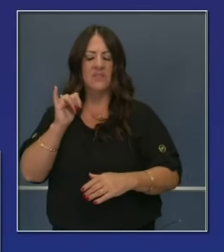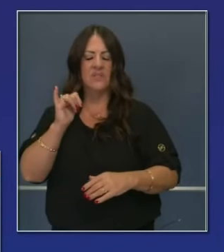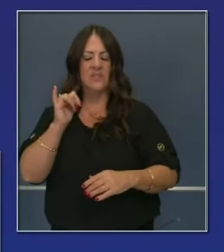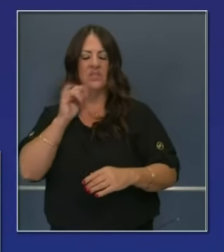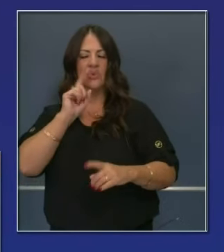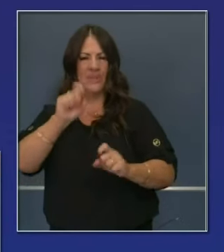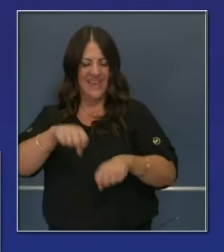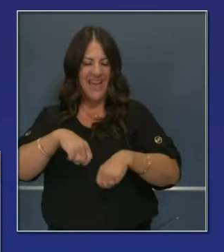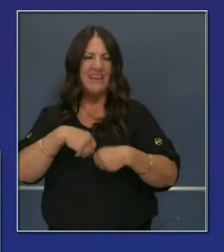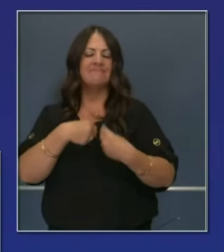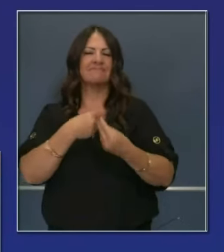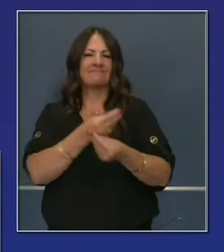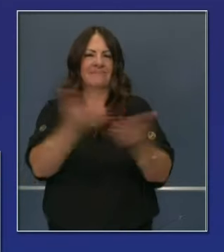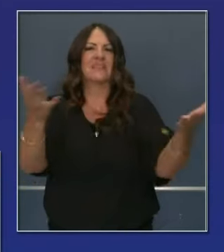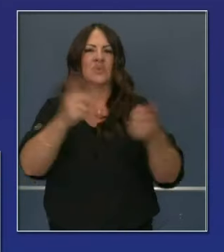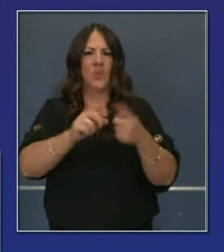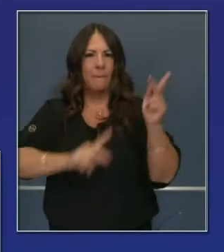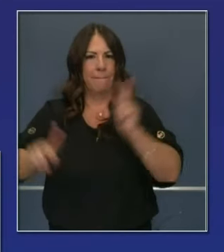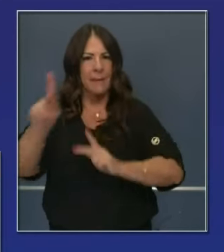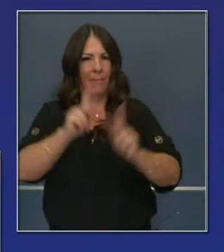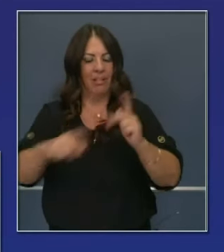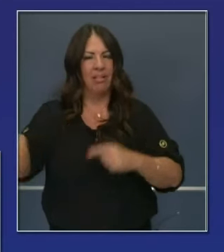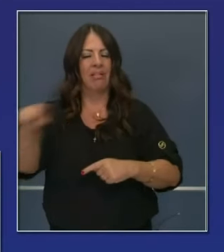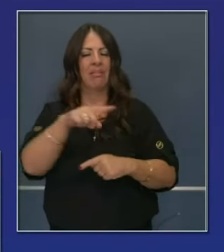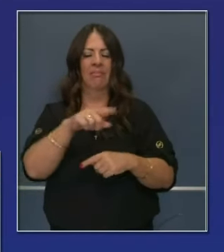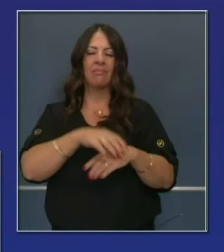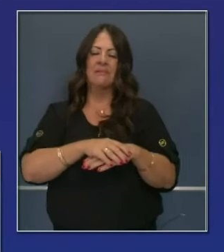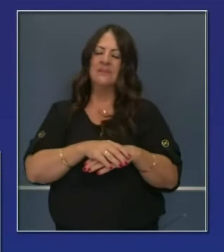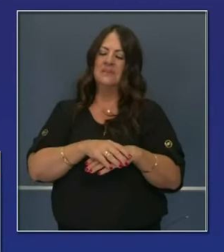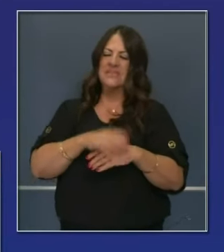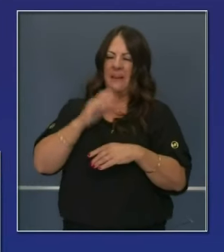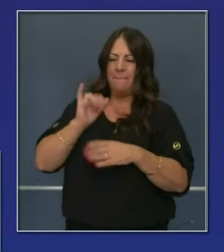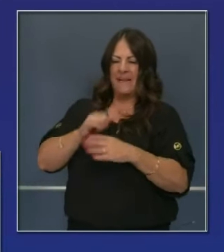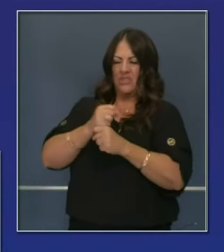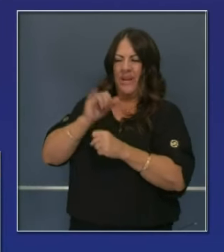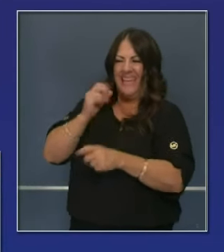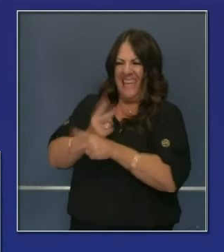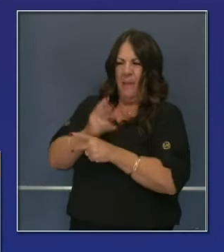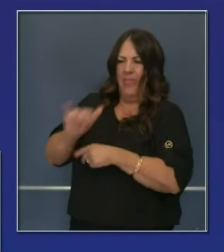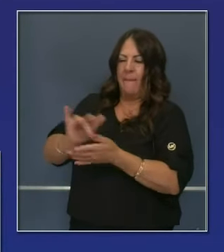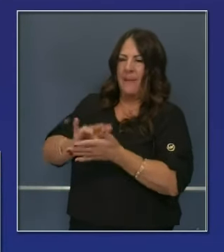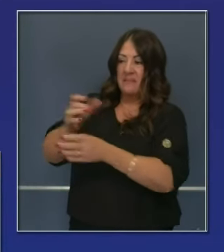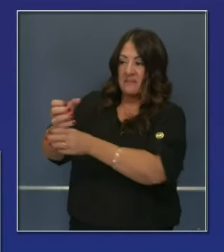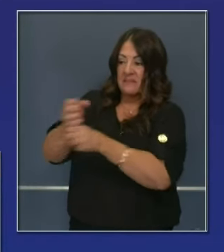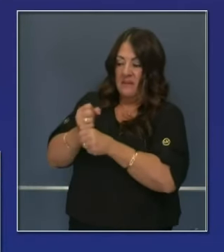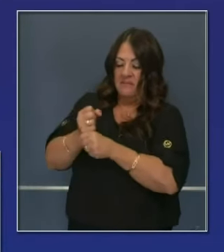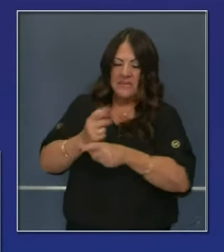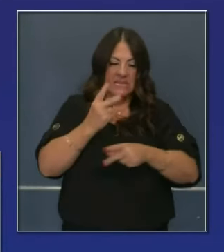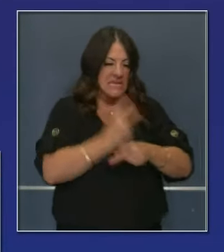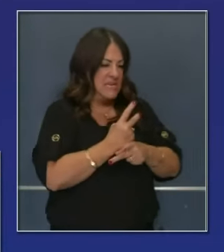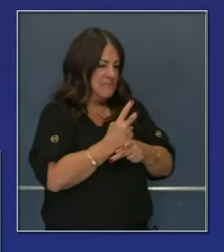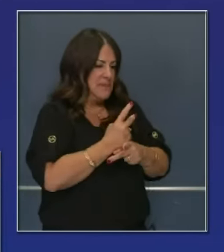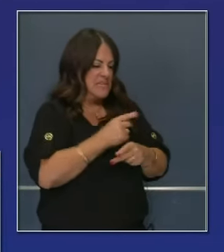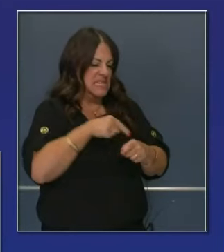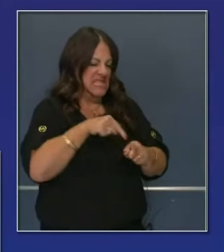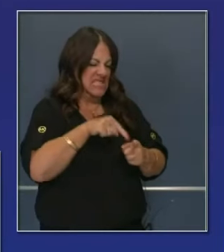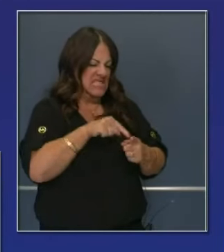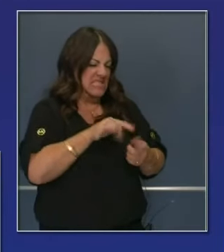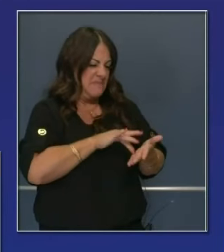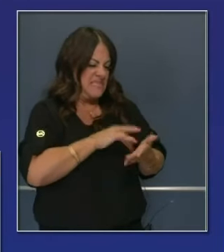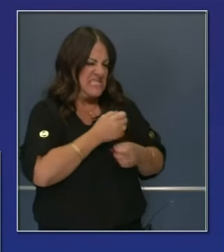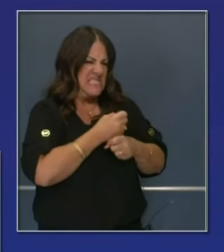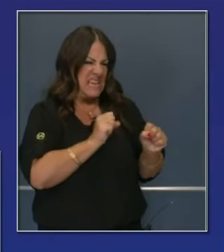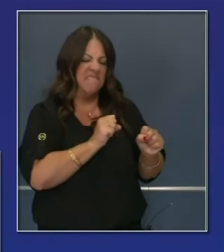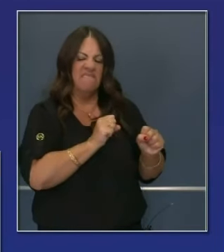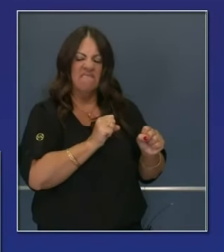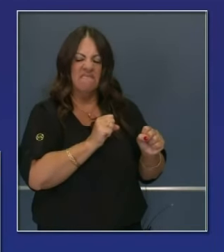vaccines out to people in a way where they know they're safe and are not concerned about their health. As